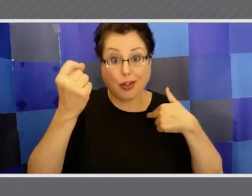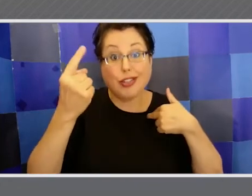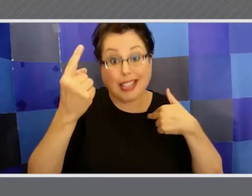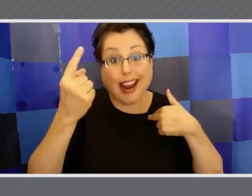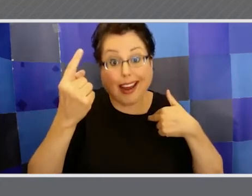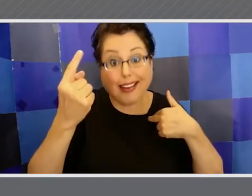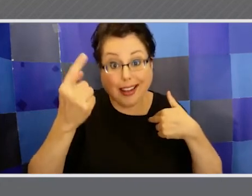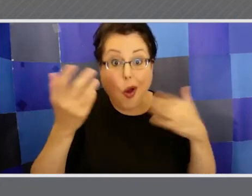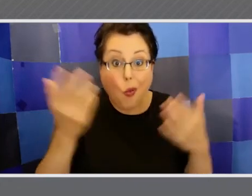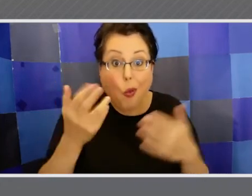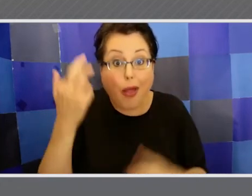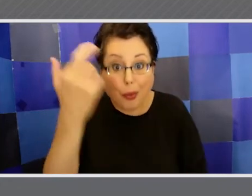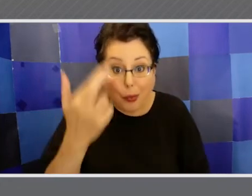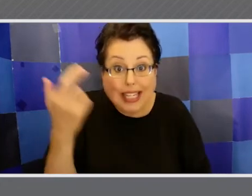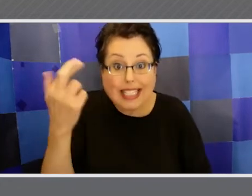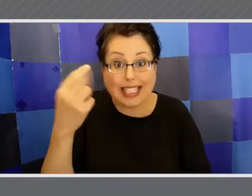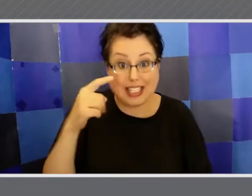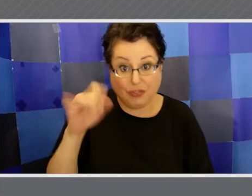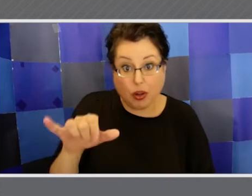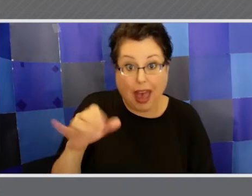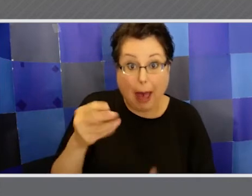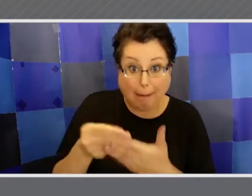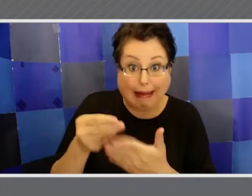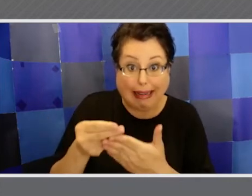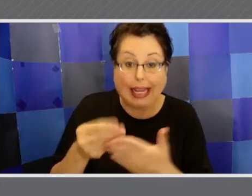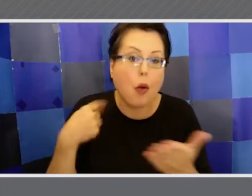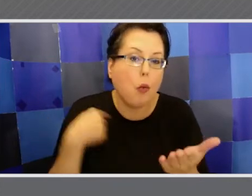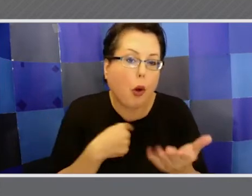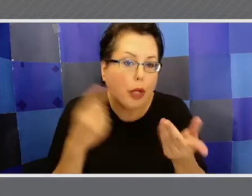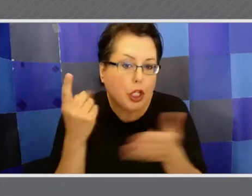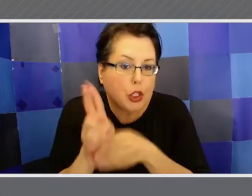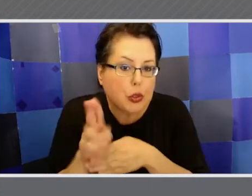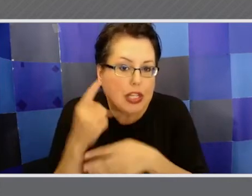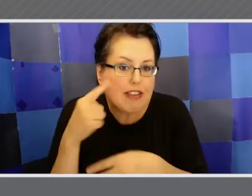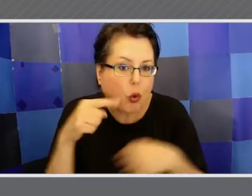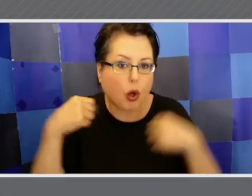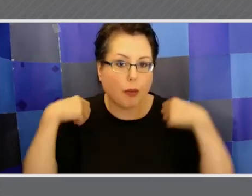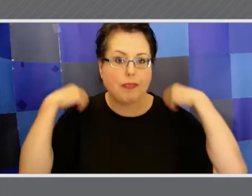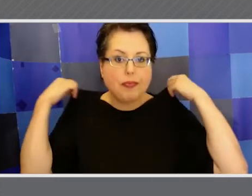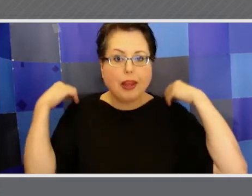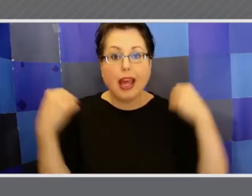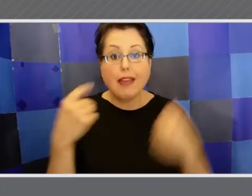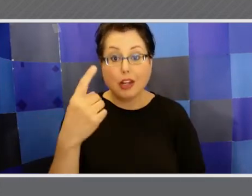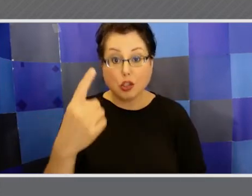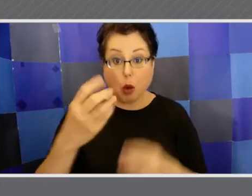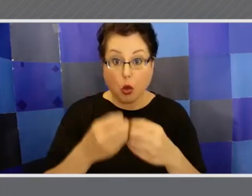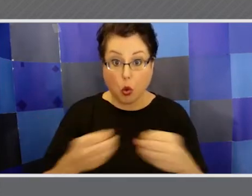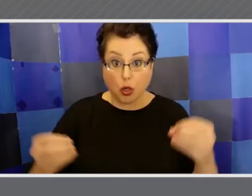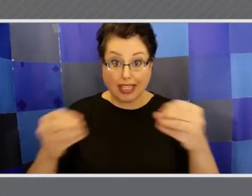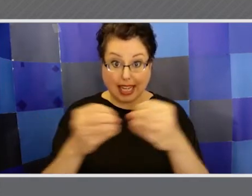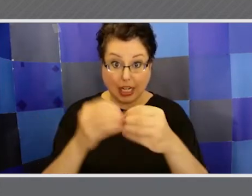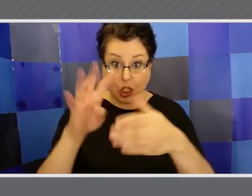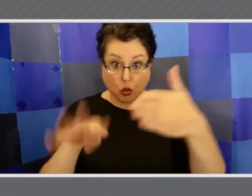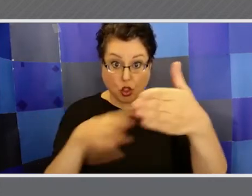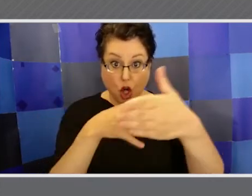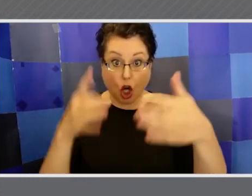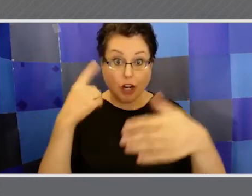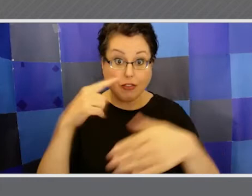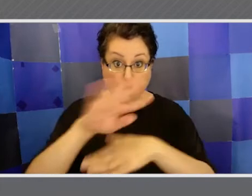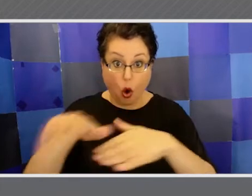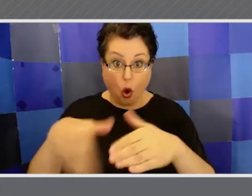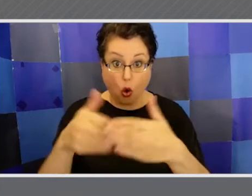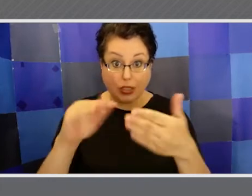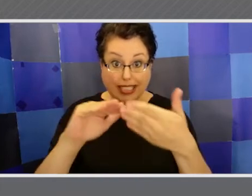the purposes are and what the funds are used towards. There's an organizational chart of the whole city,